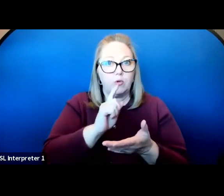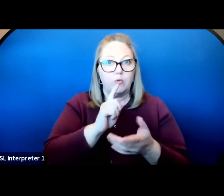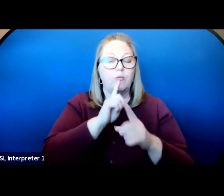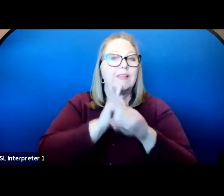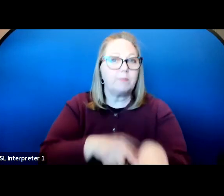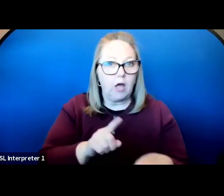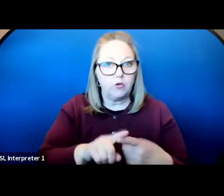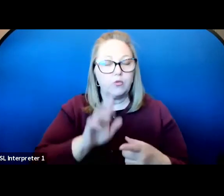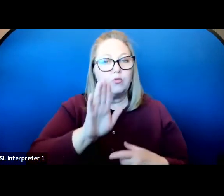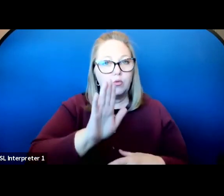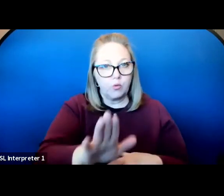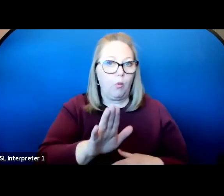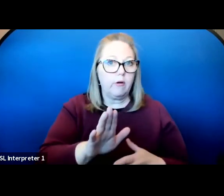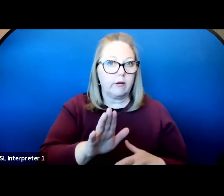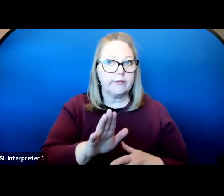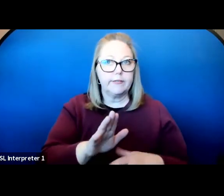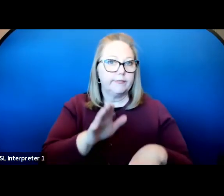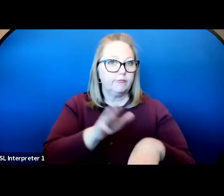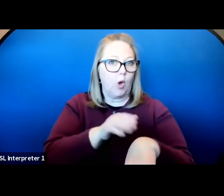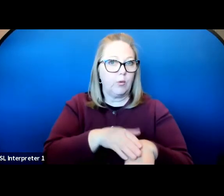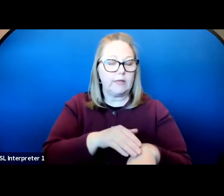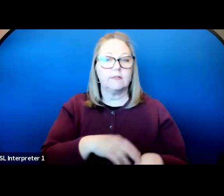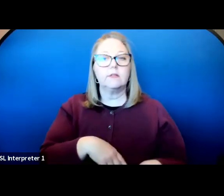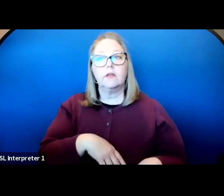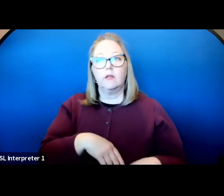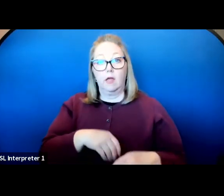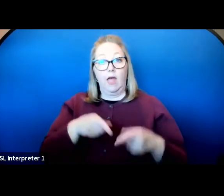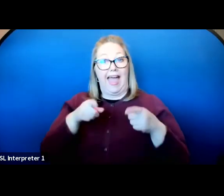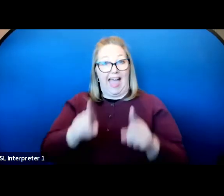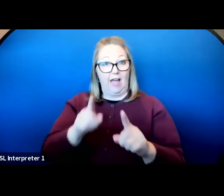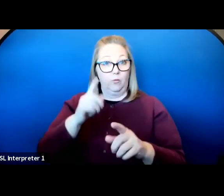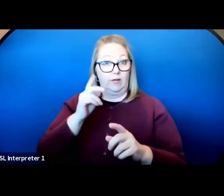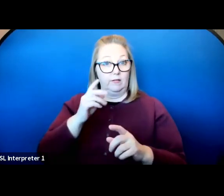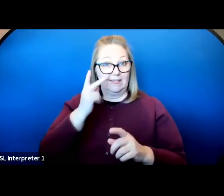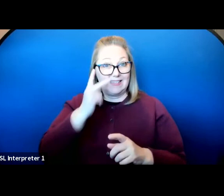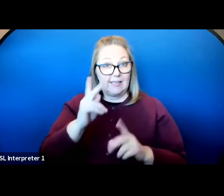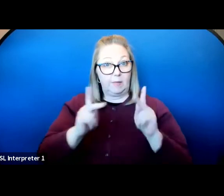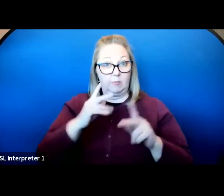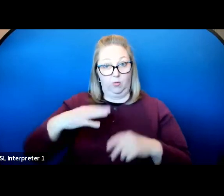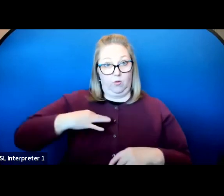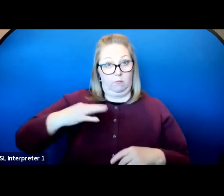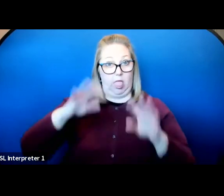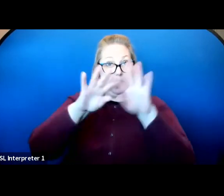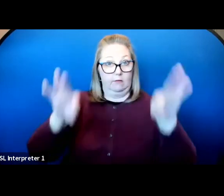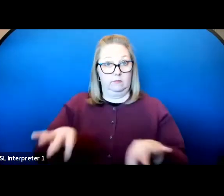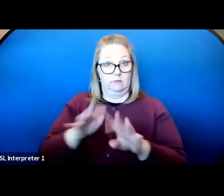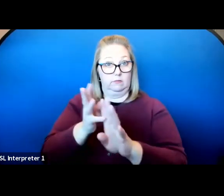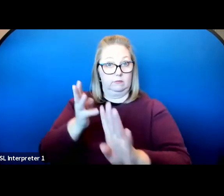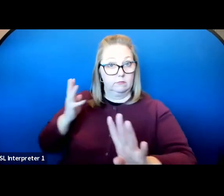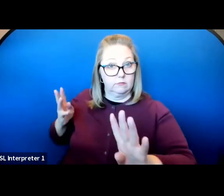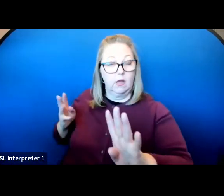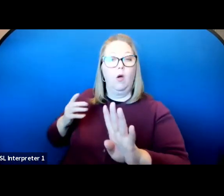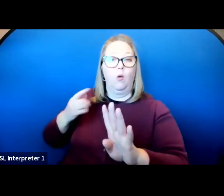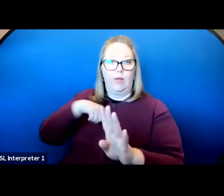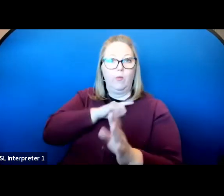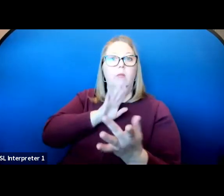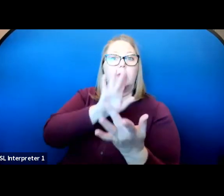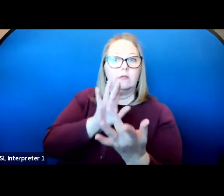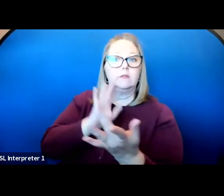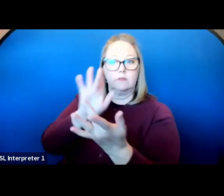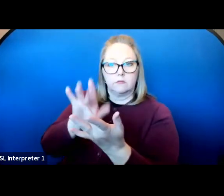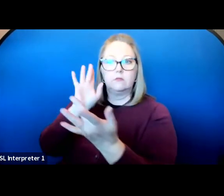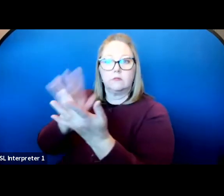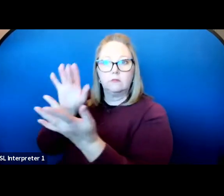be hearing from us sooner rather than later as we have a list of those currently. To give some sense on timeframes, one of the key pieces is when